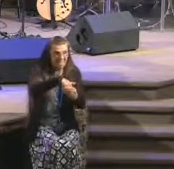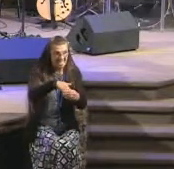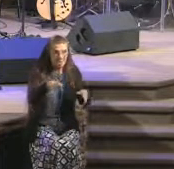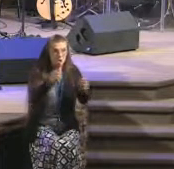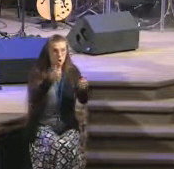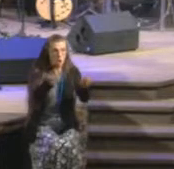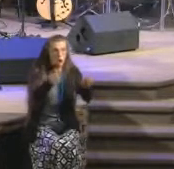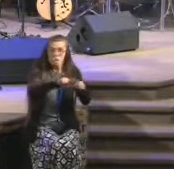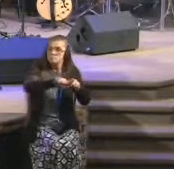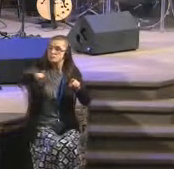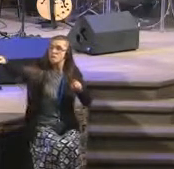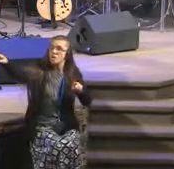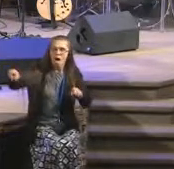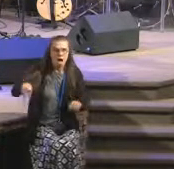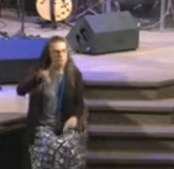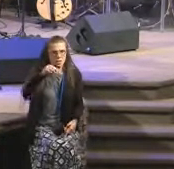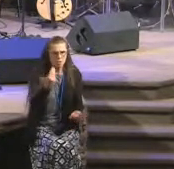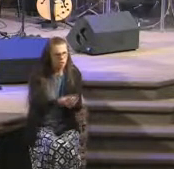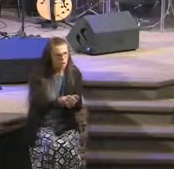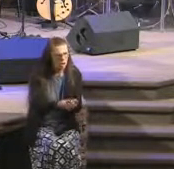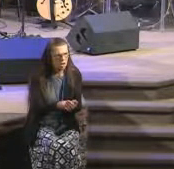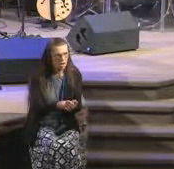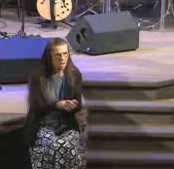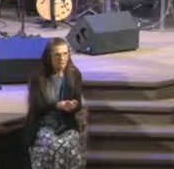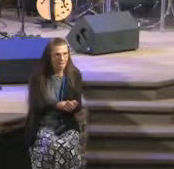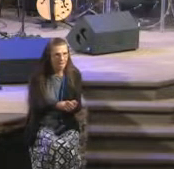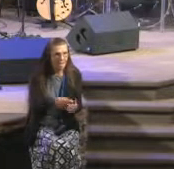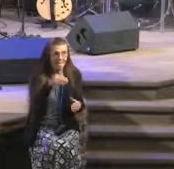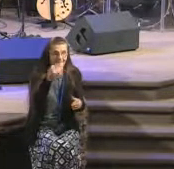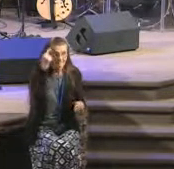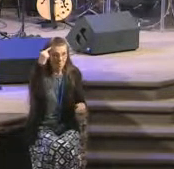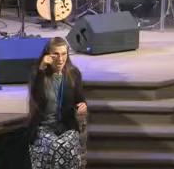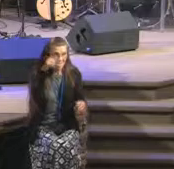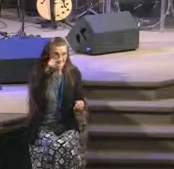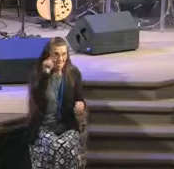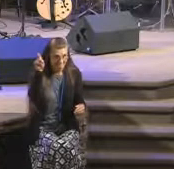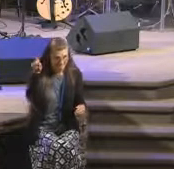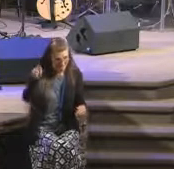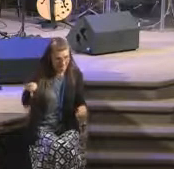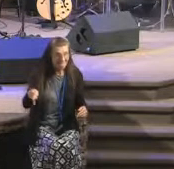left, because there is no good outcome for him in this.